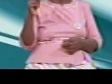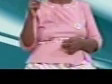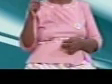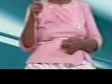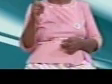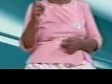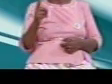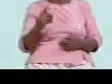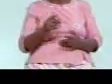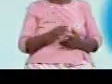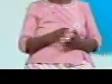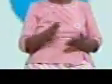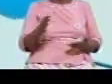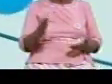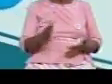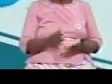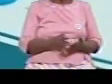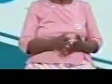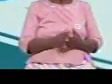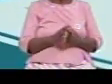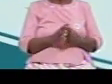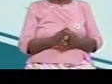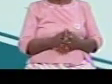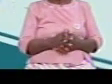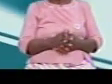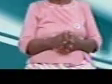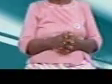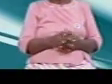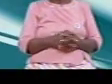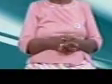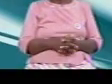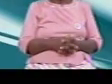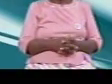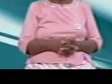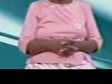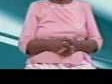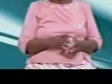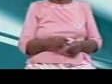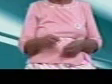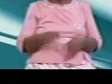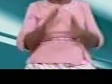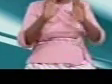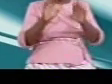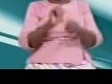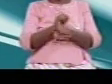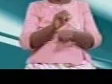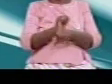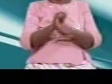Waymaker, miracle walker.